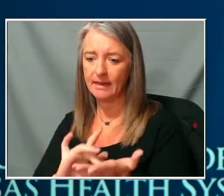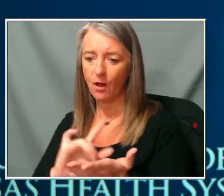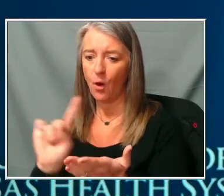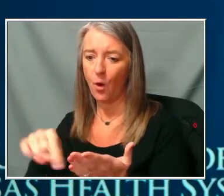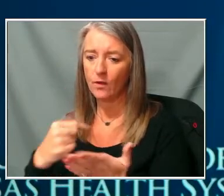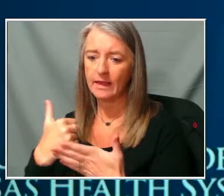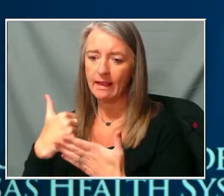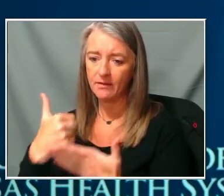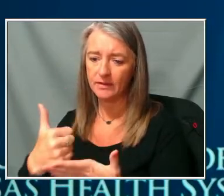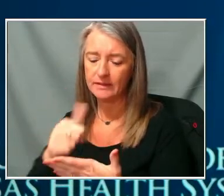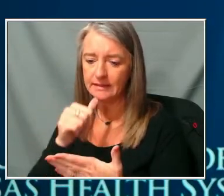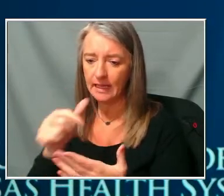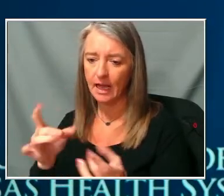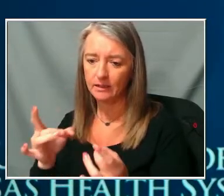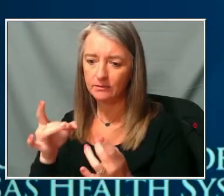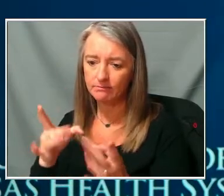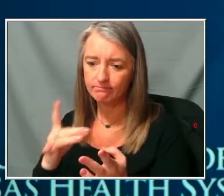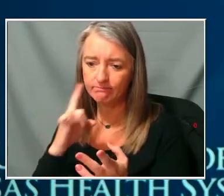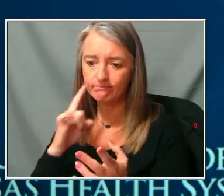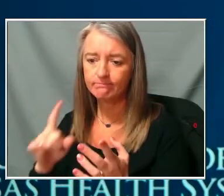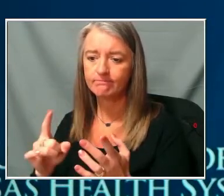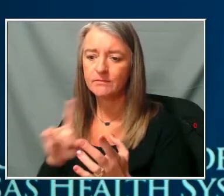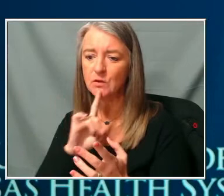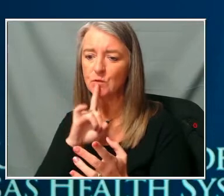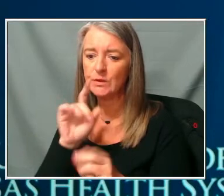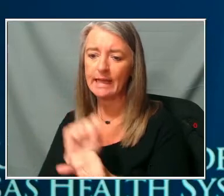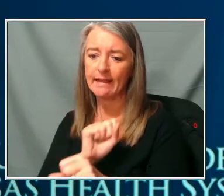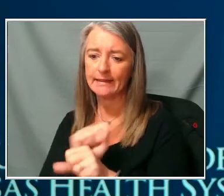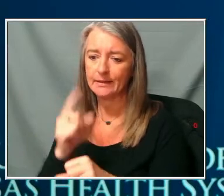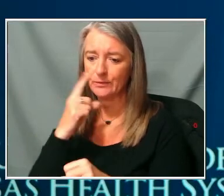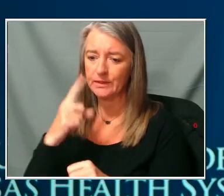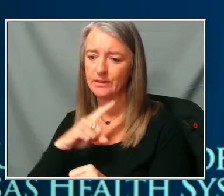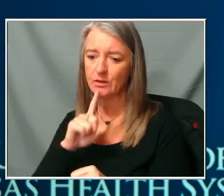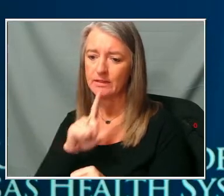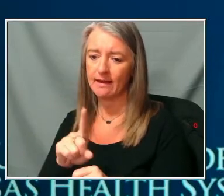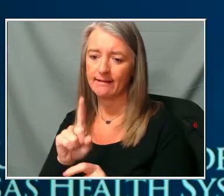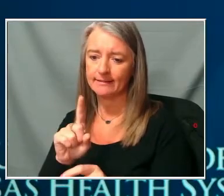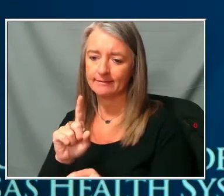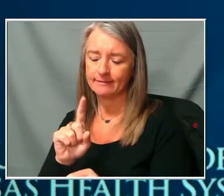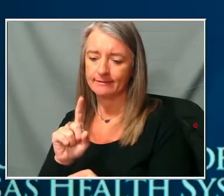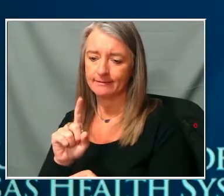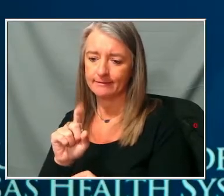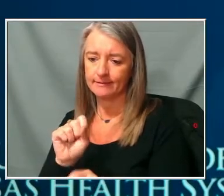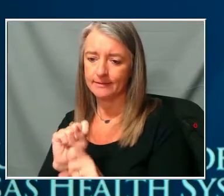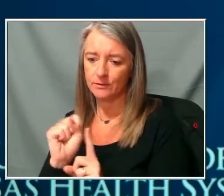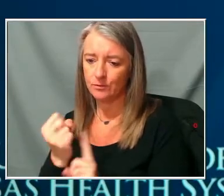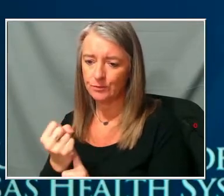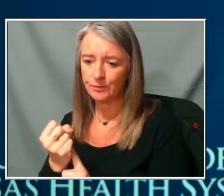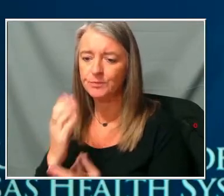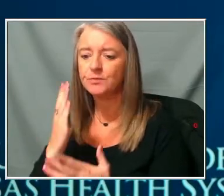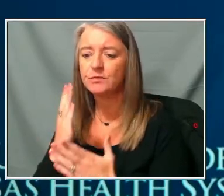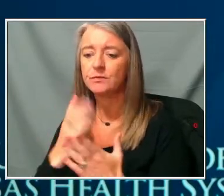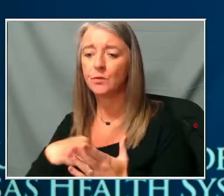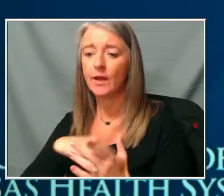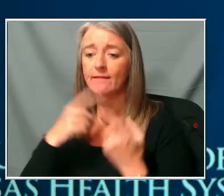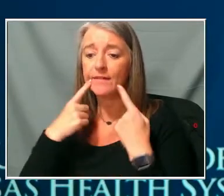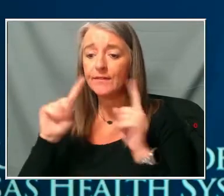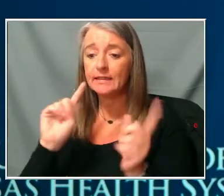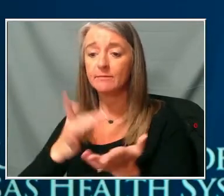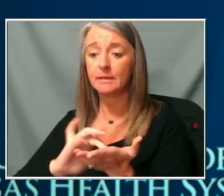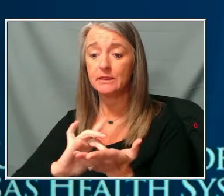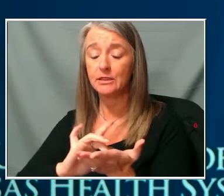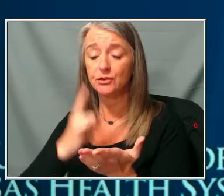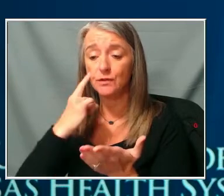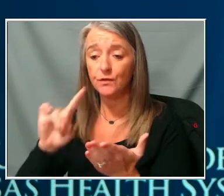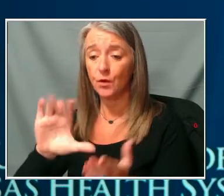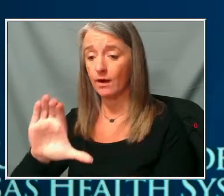not detrimental in some way. And the reality, as we all know, is that that's just not the case. We have such effective medications for